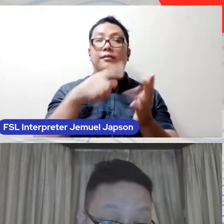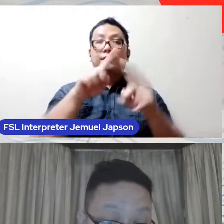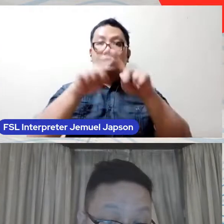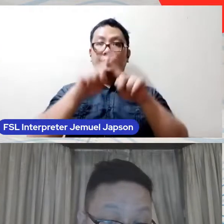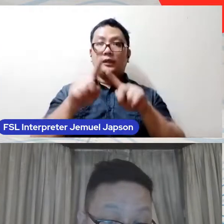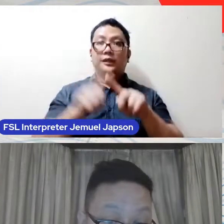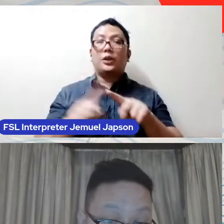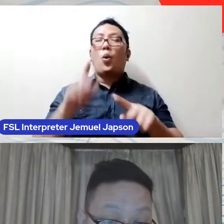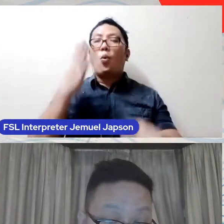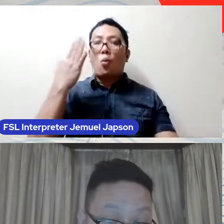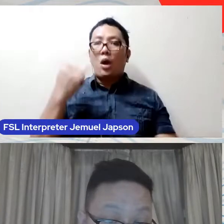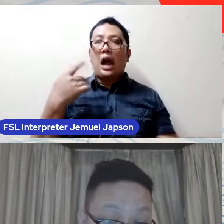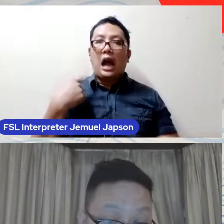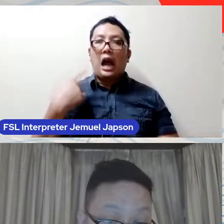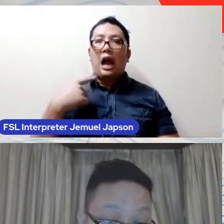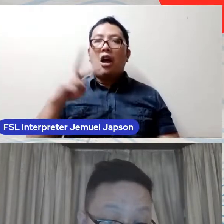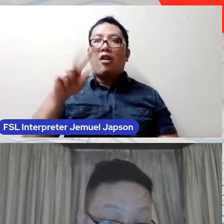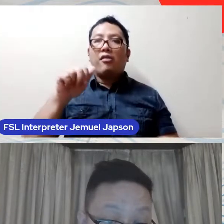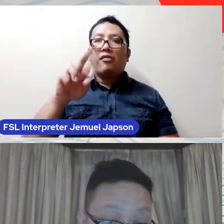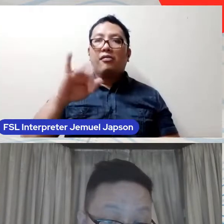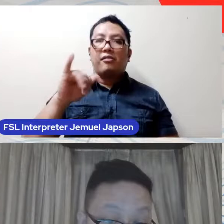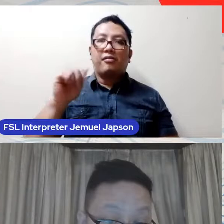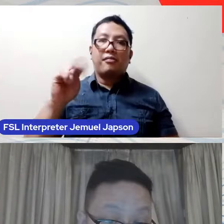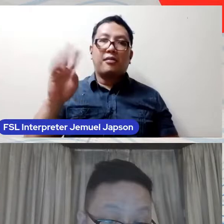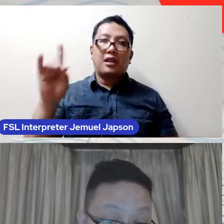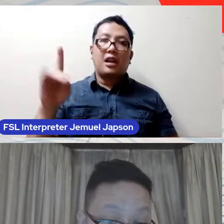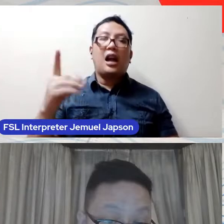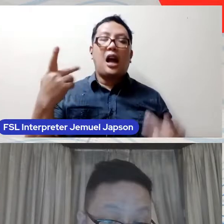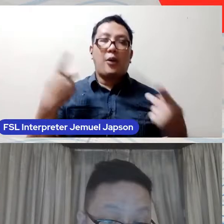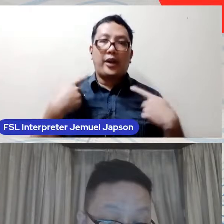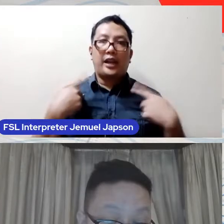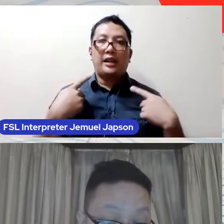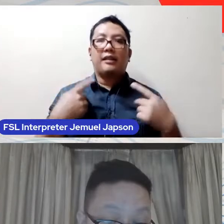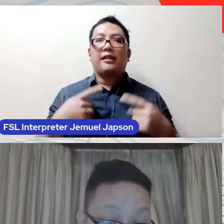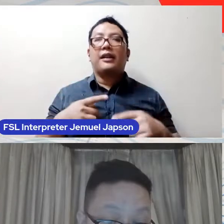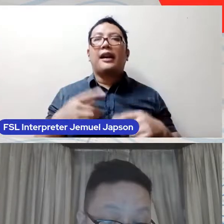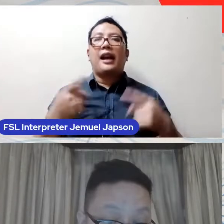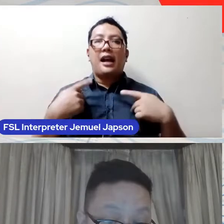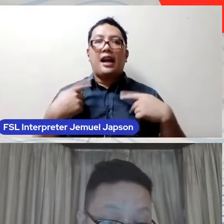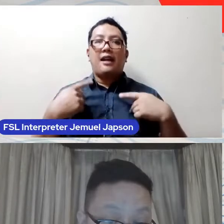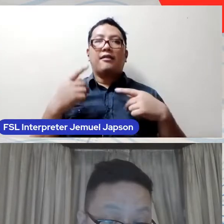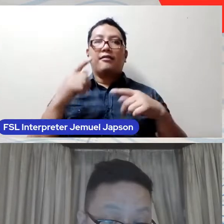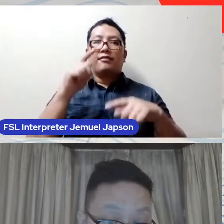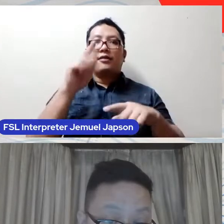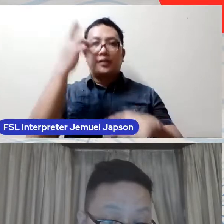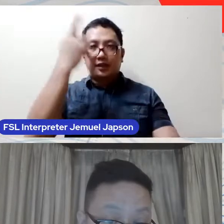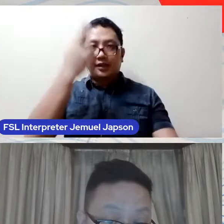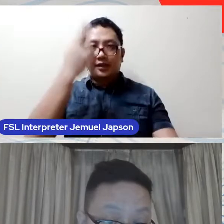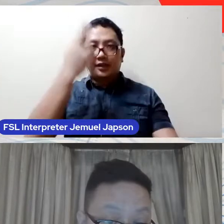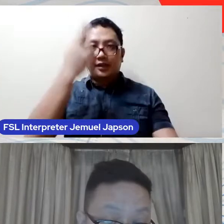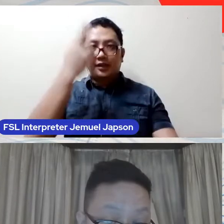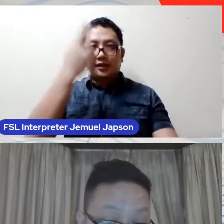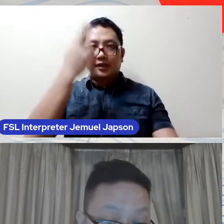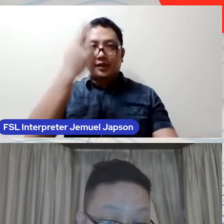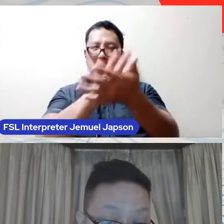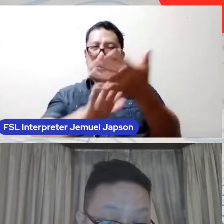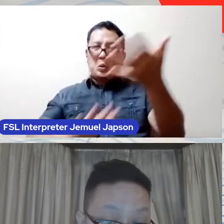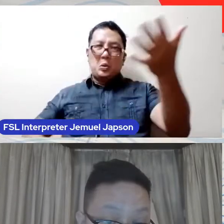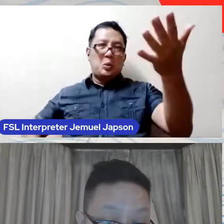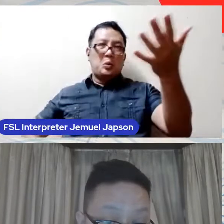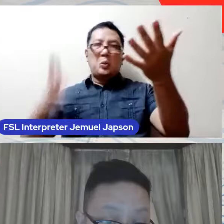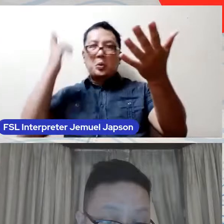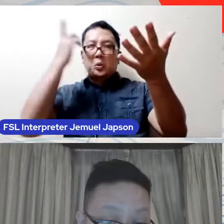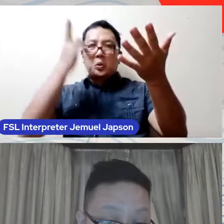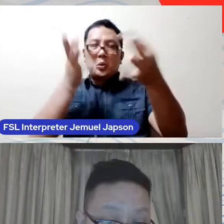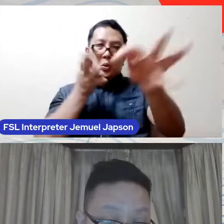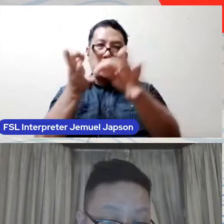there is a variance or why there are variances. So may mga reasons yan. Sorry, ang haba na explanation, pero parang pag tumingin po